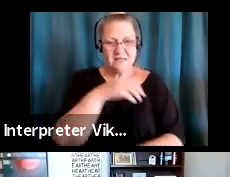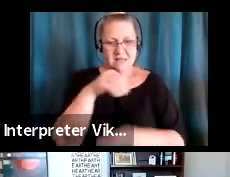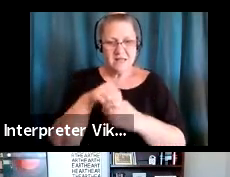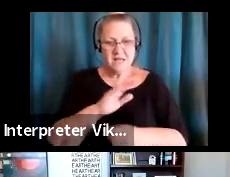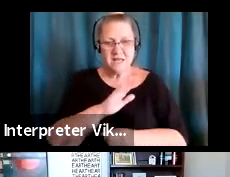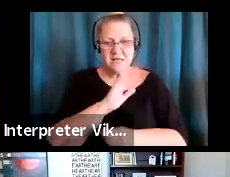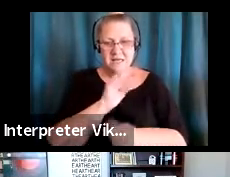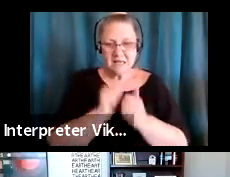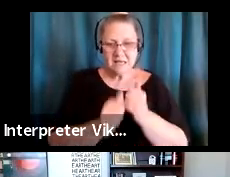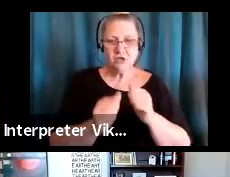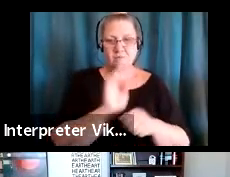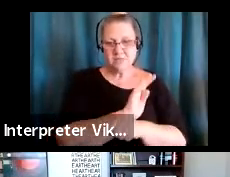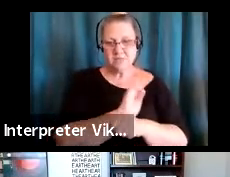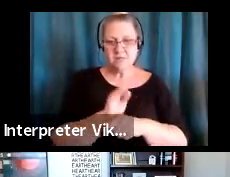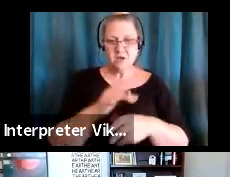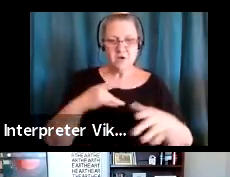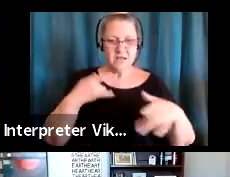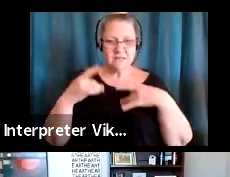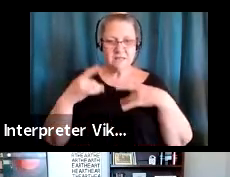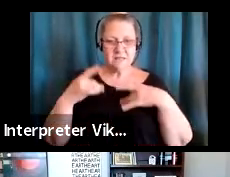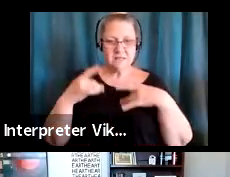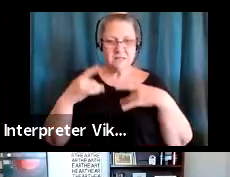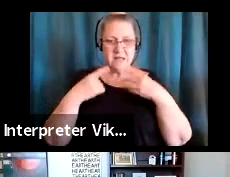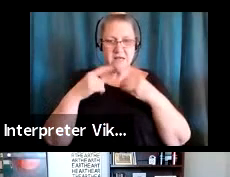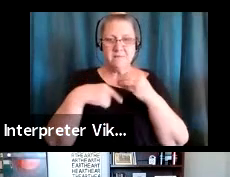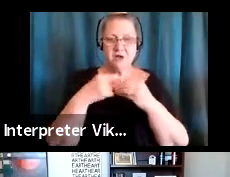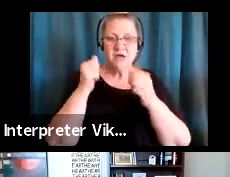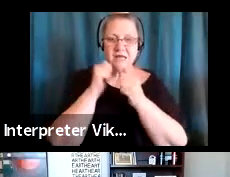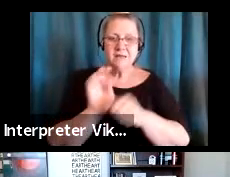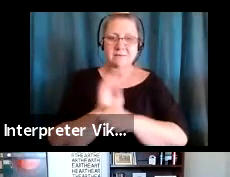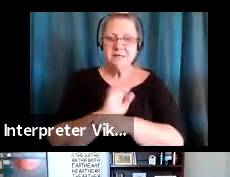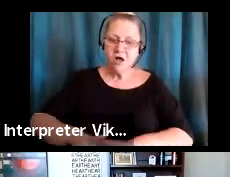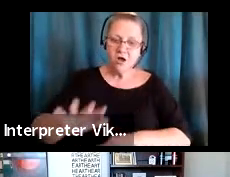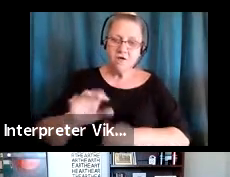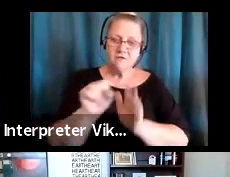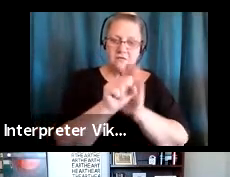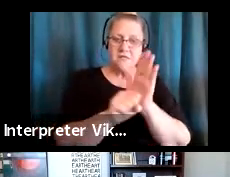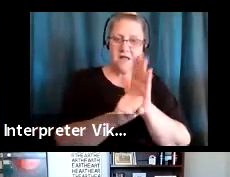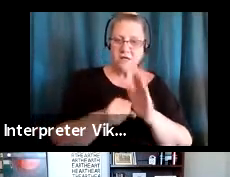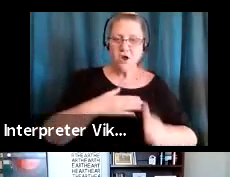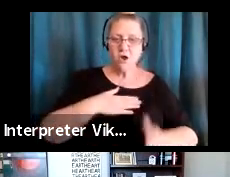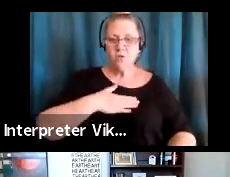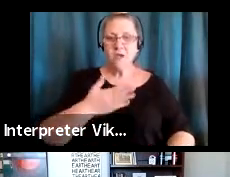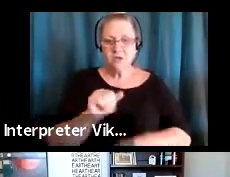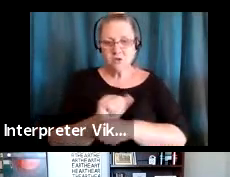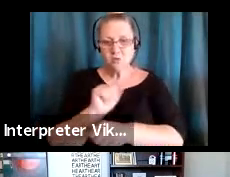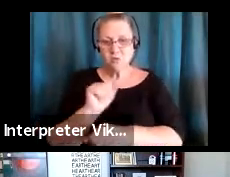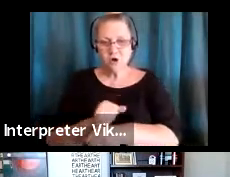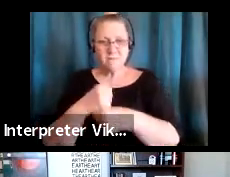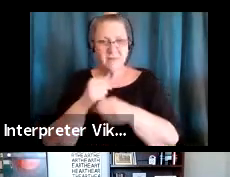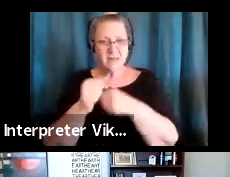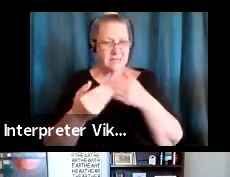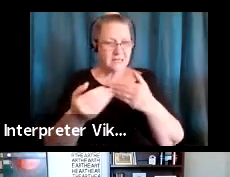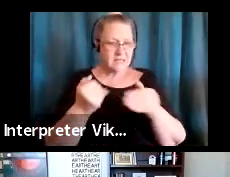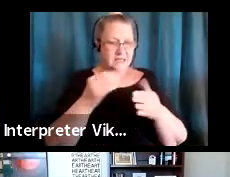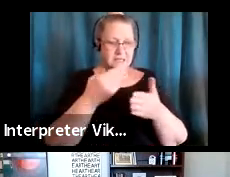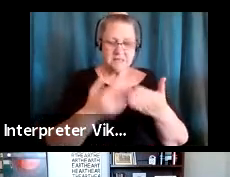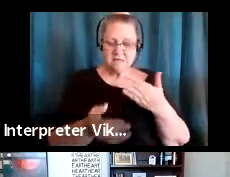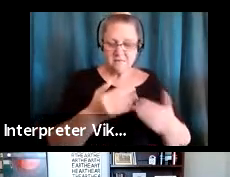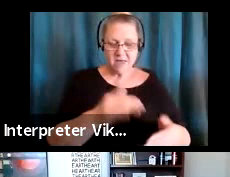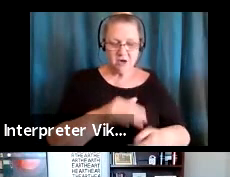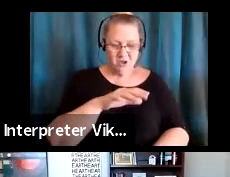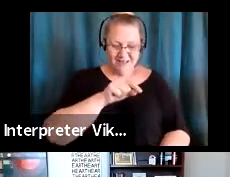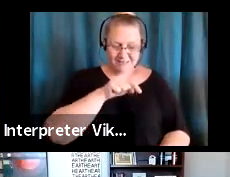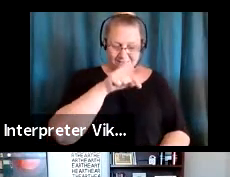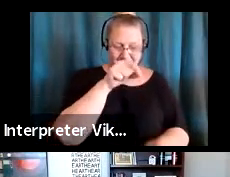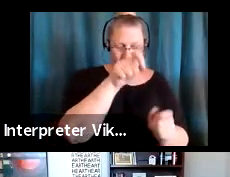about many of the employers across the state who are willing to work and make it so easy, even whether it's workplace sites or